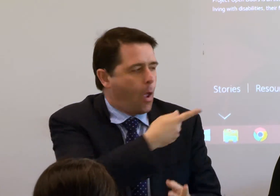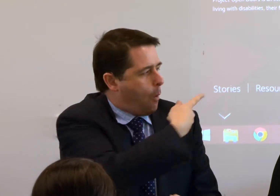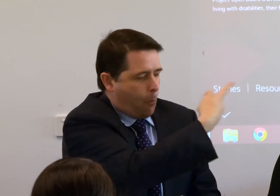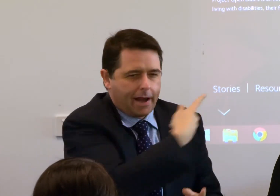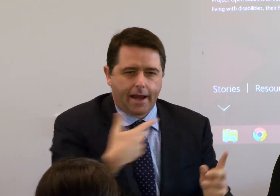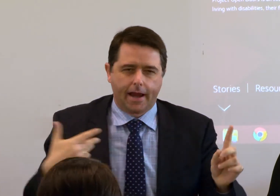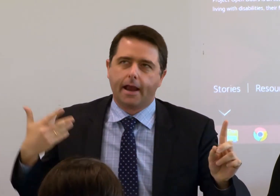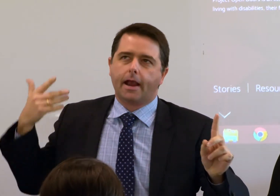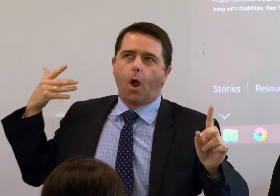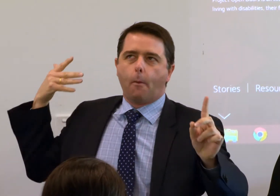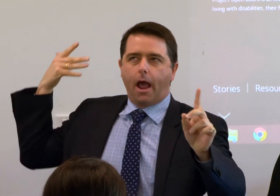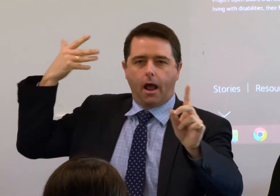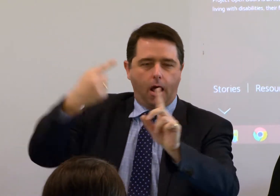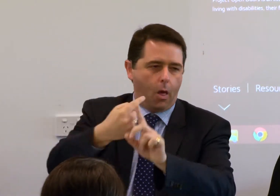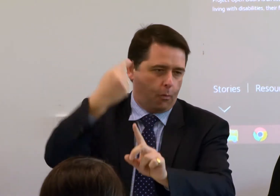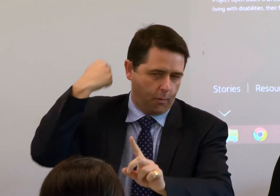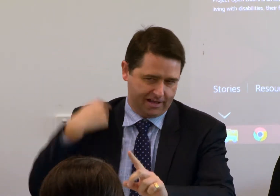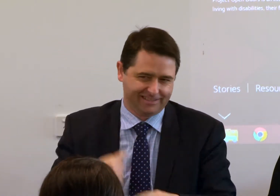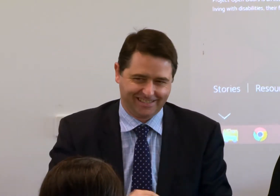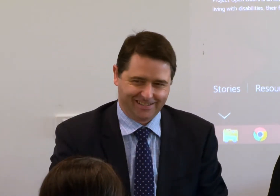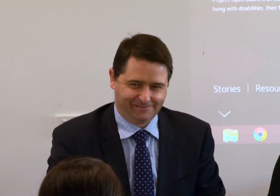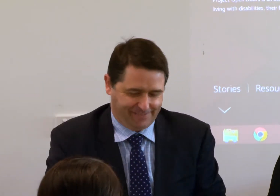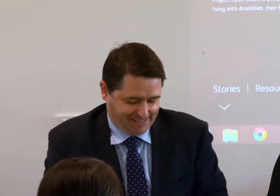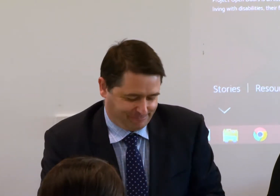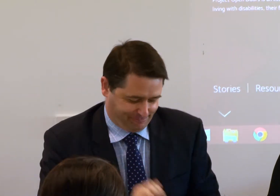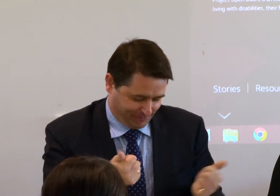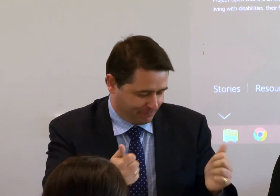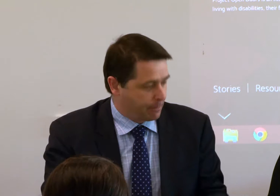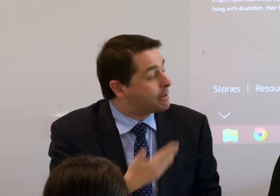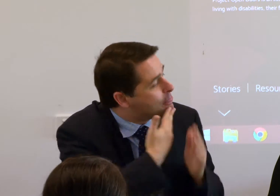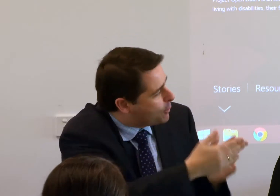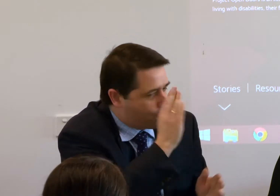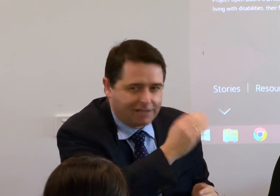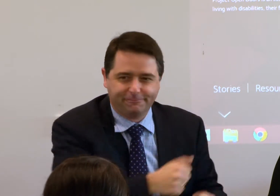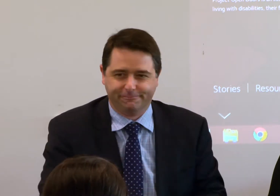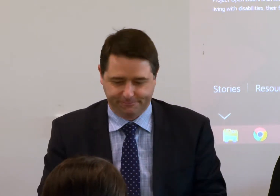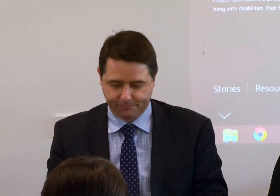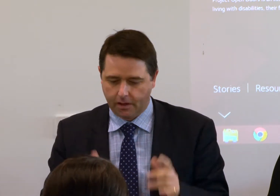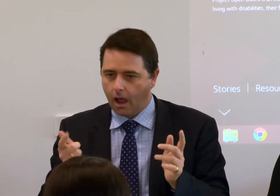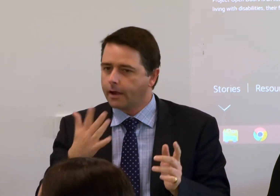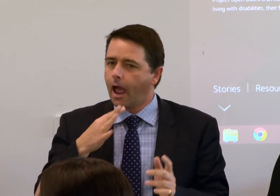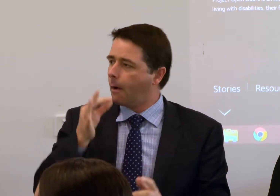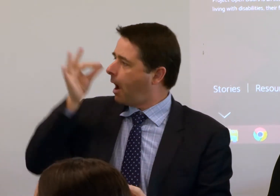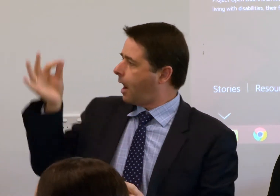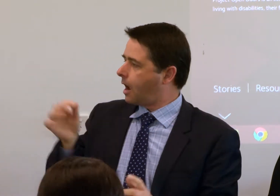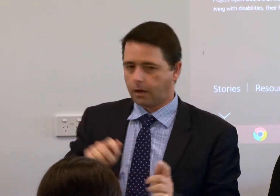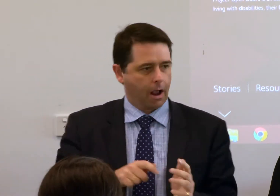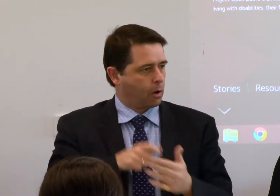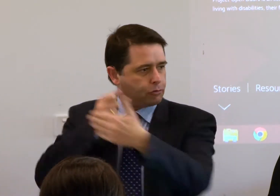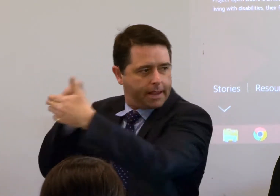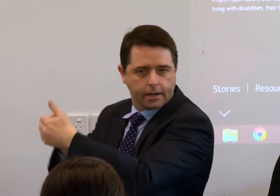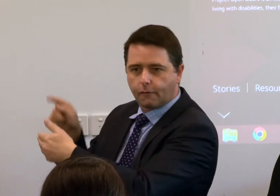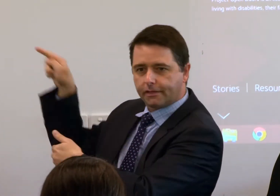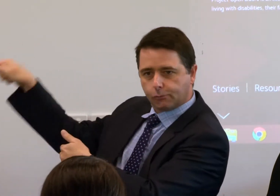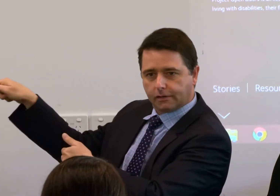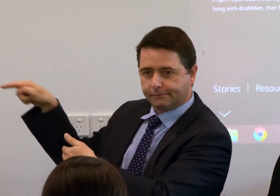Okay, thank you. Just to let you know, Brett and I go back a long way. So thank you, Brett.